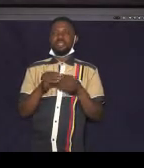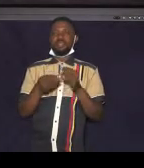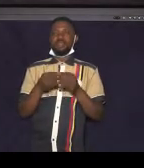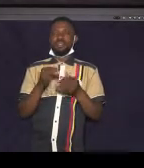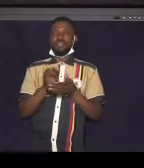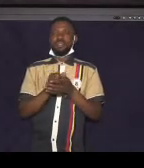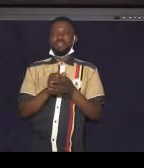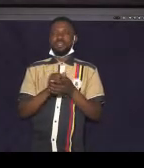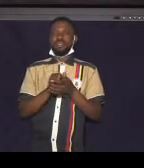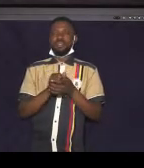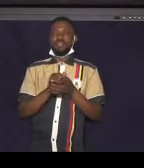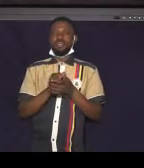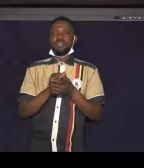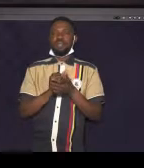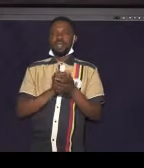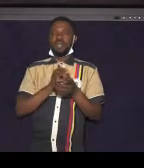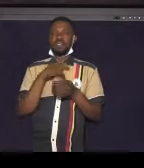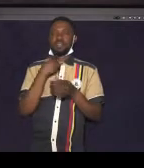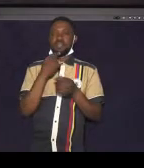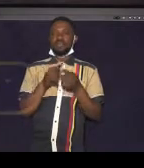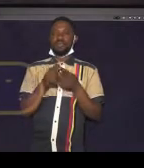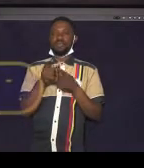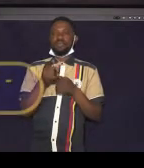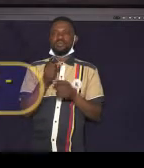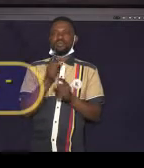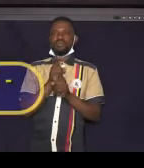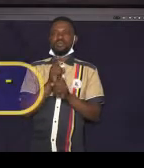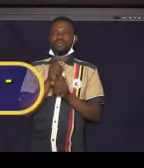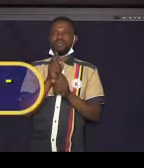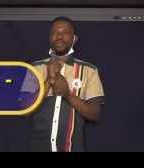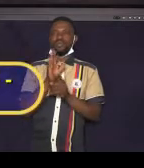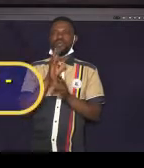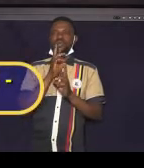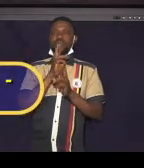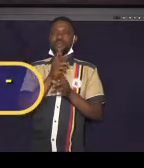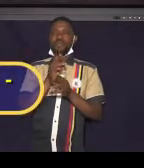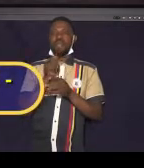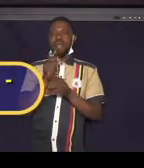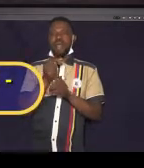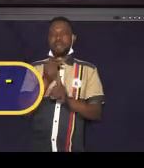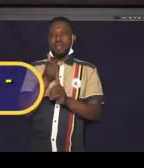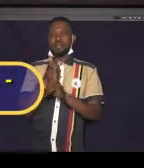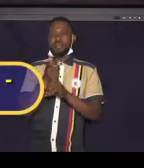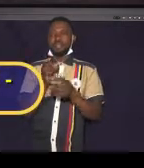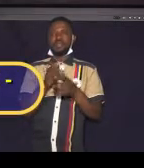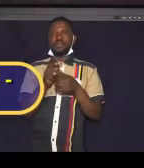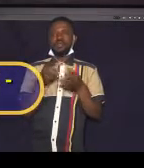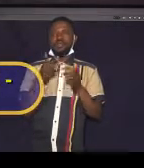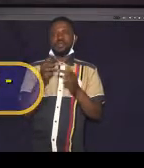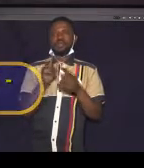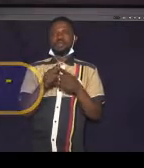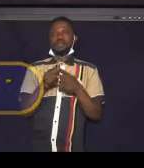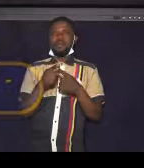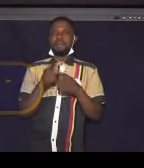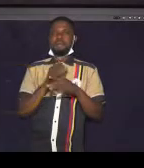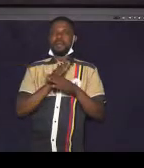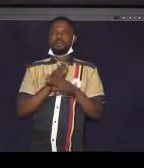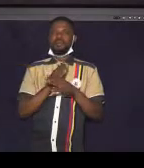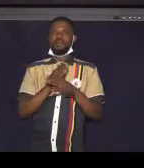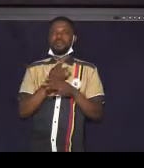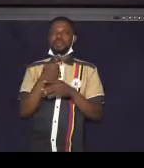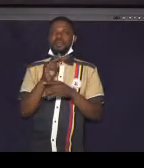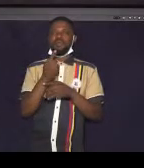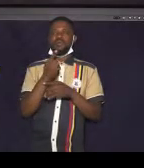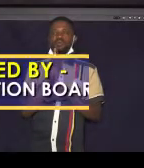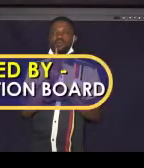I say to you, you just tell me your response should just be an accident or a way to prevent accident. Okay, the